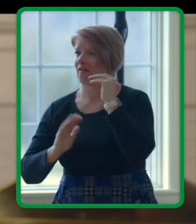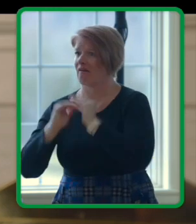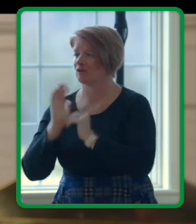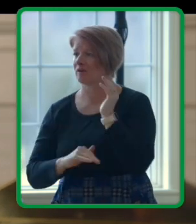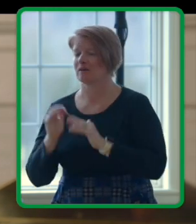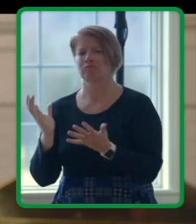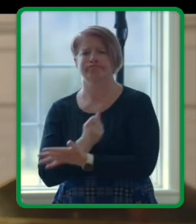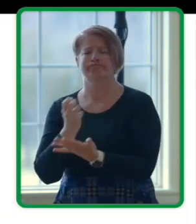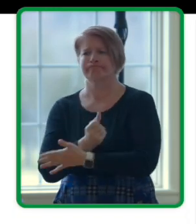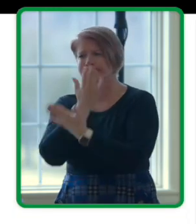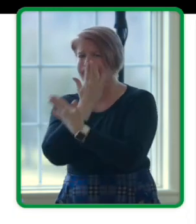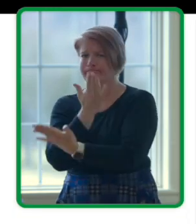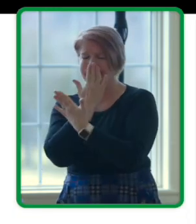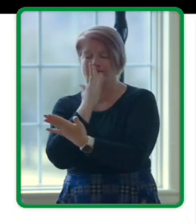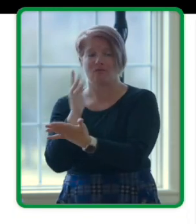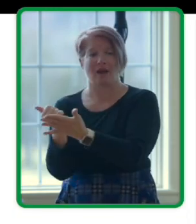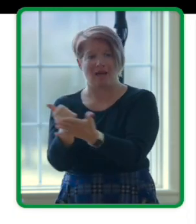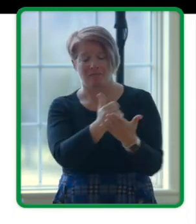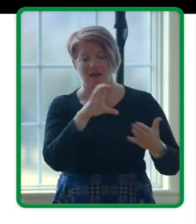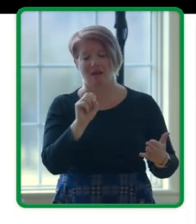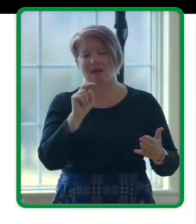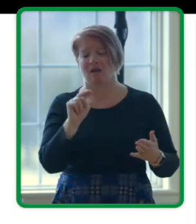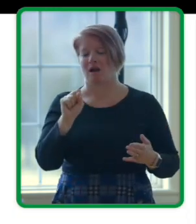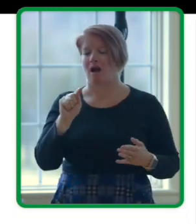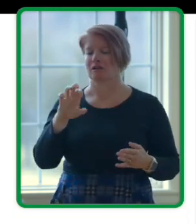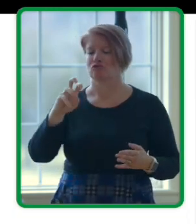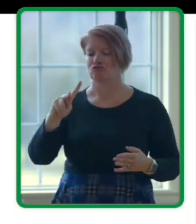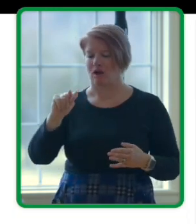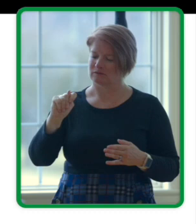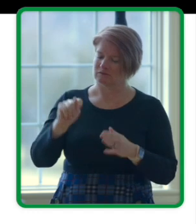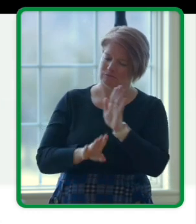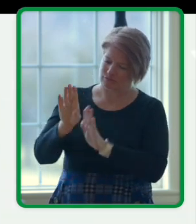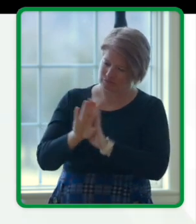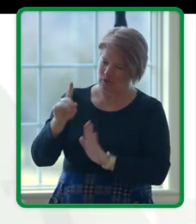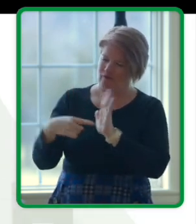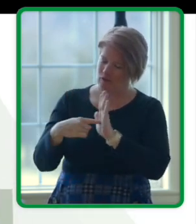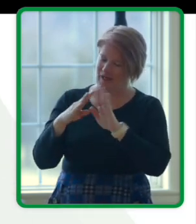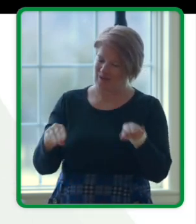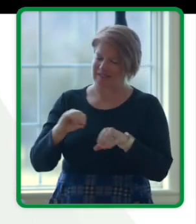thank Greylock and its members enough for helping Construct grow affordable housing in our community.